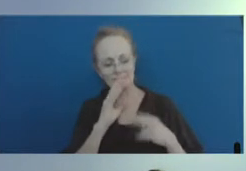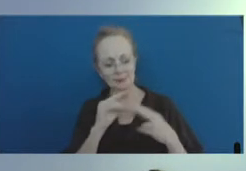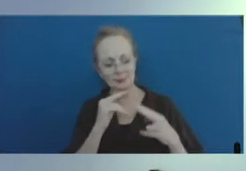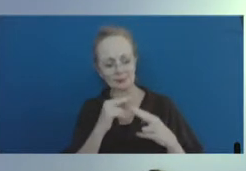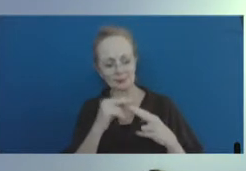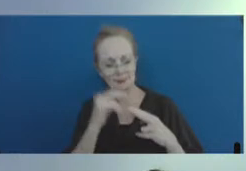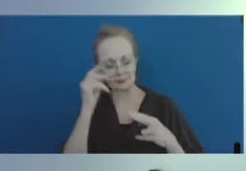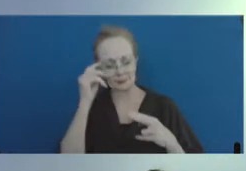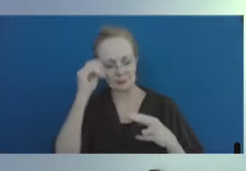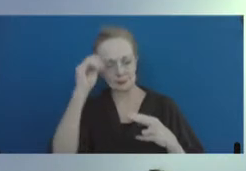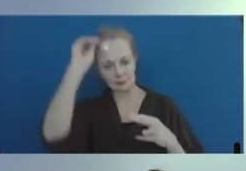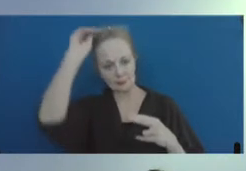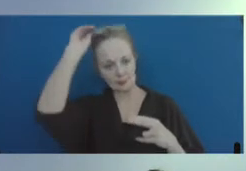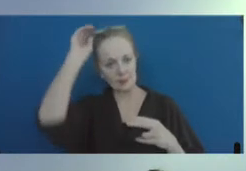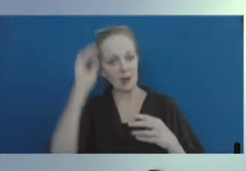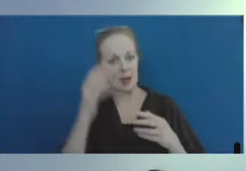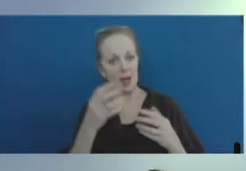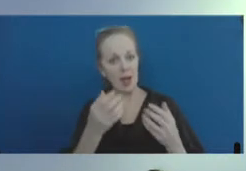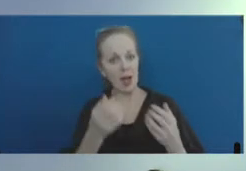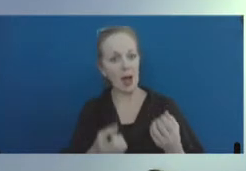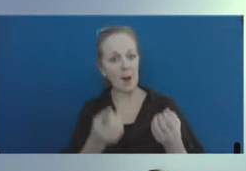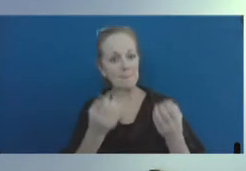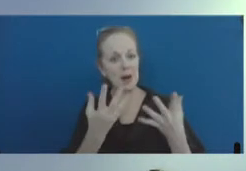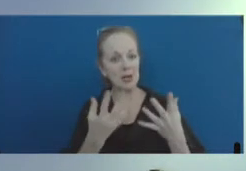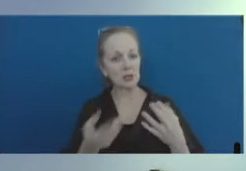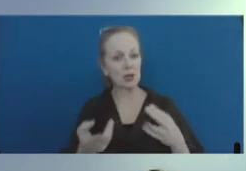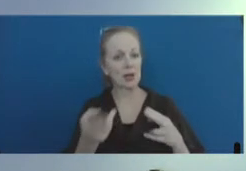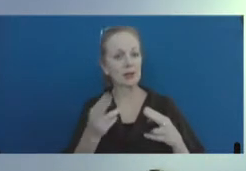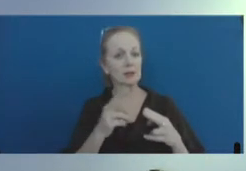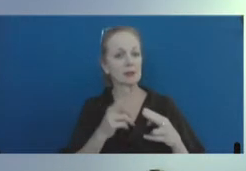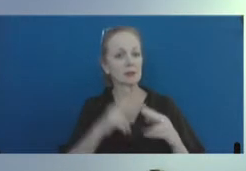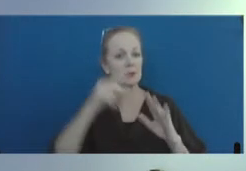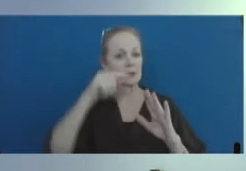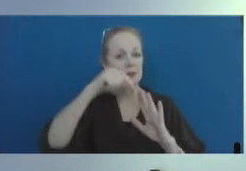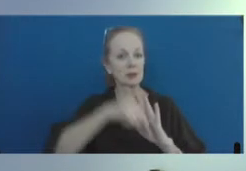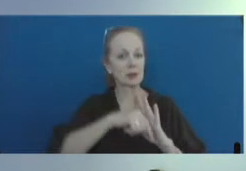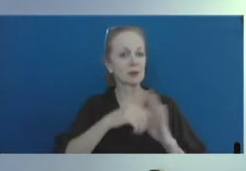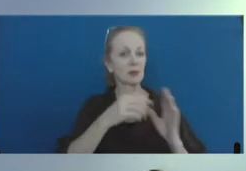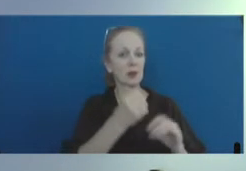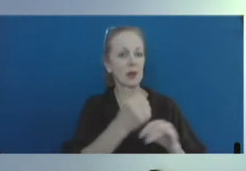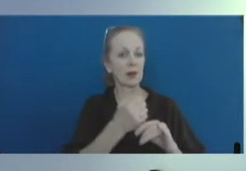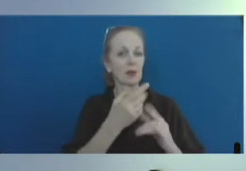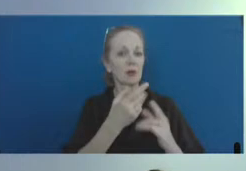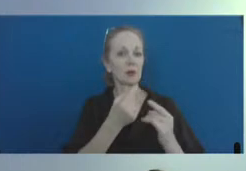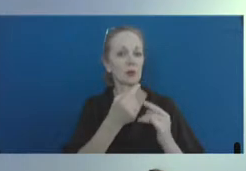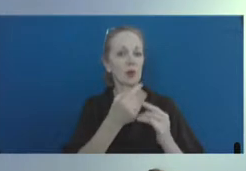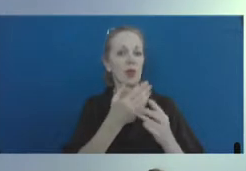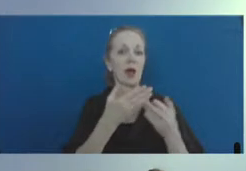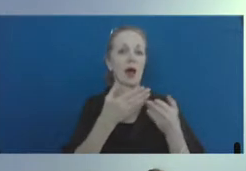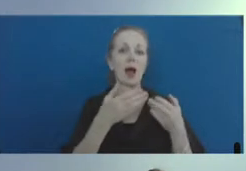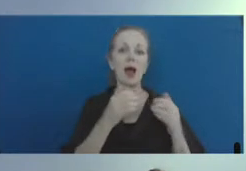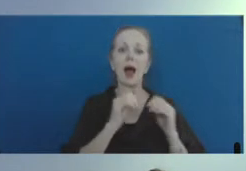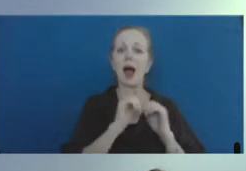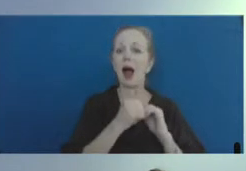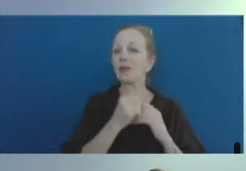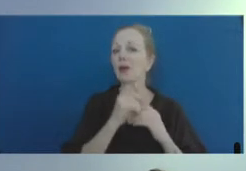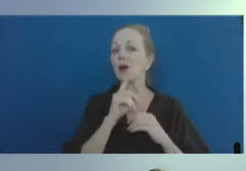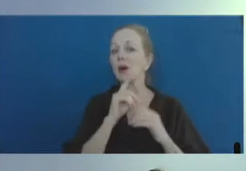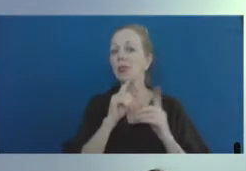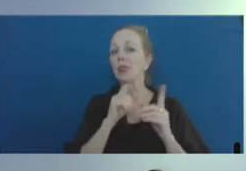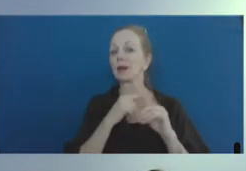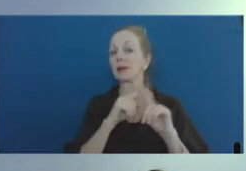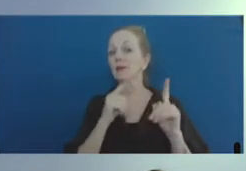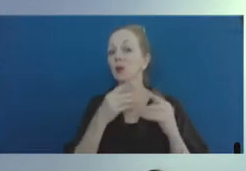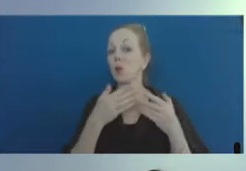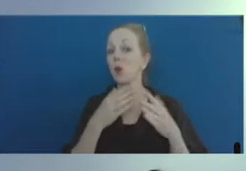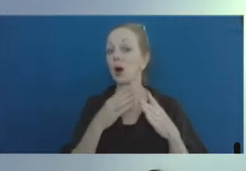bit, but how much extra density are people getting because of the fact that they're doing this the way they are? Like, or putting it differently,